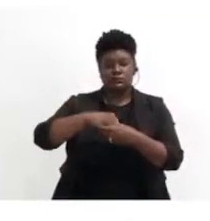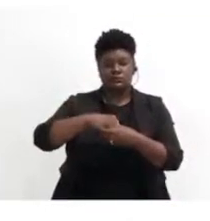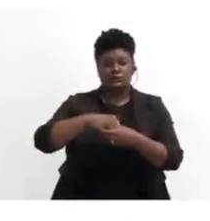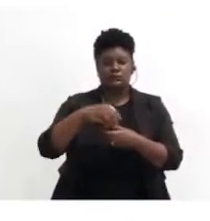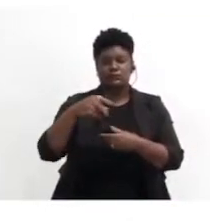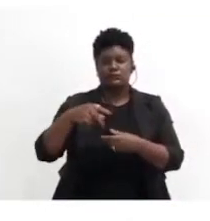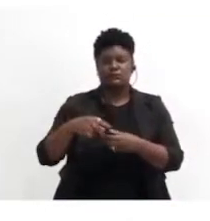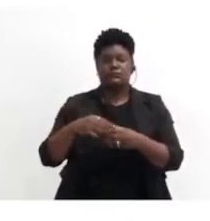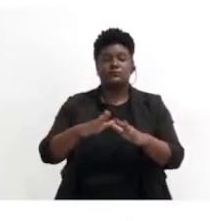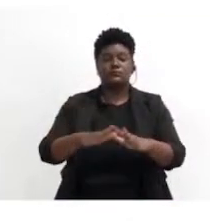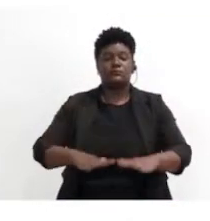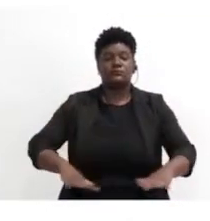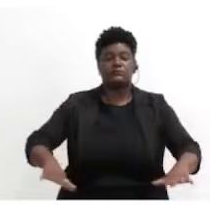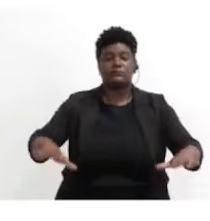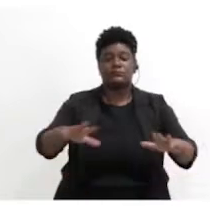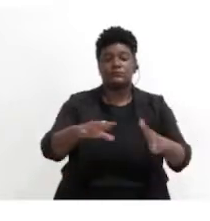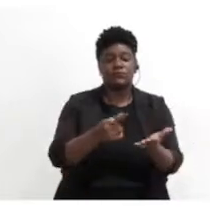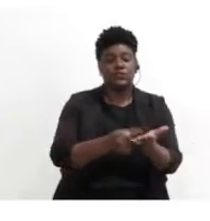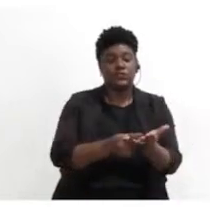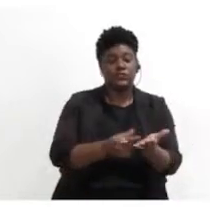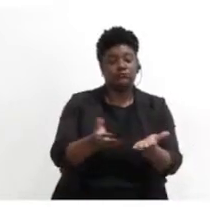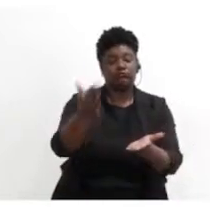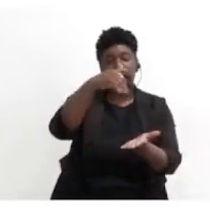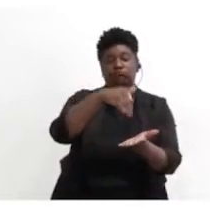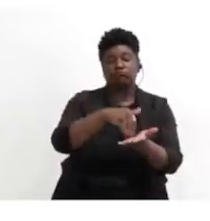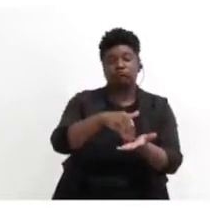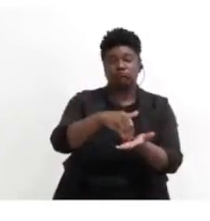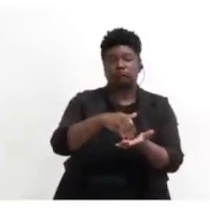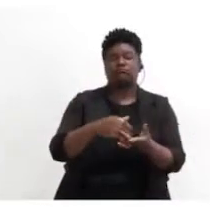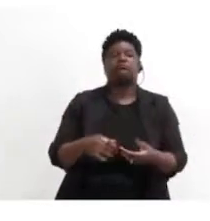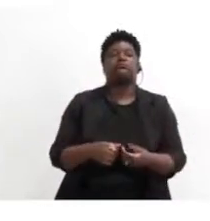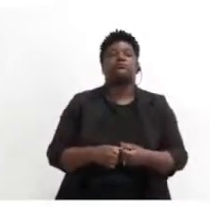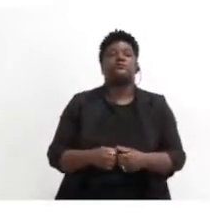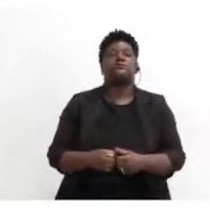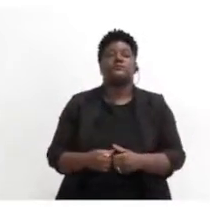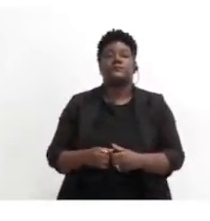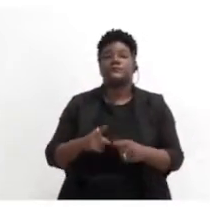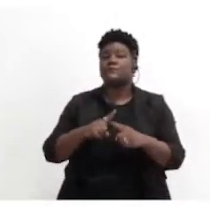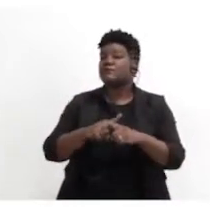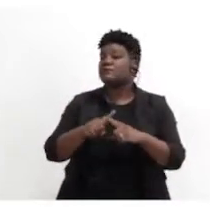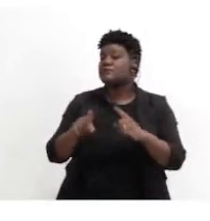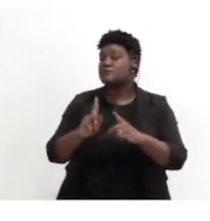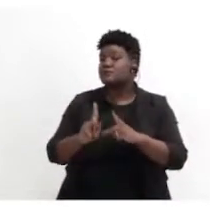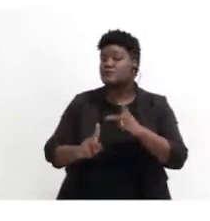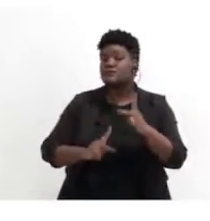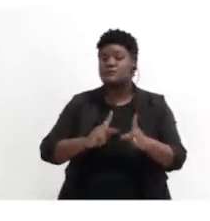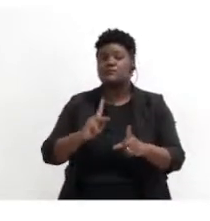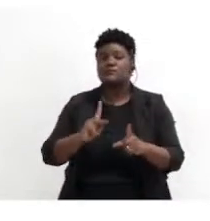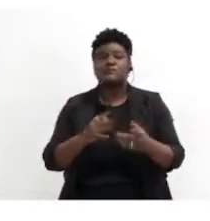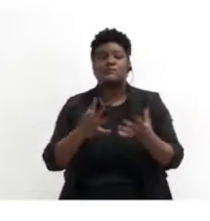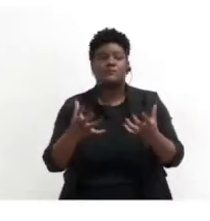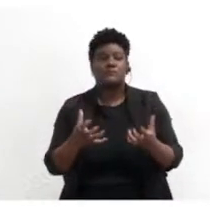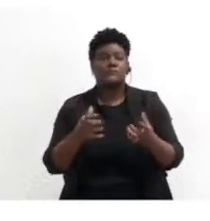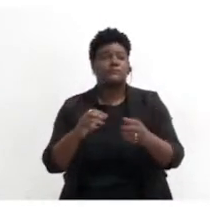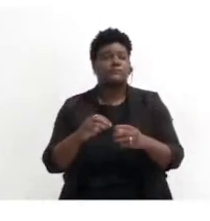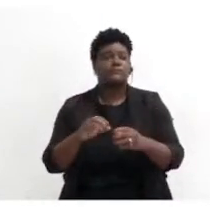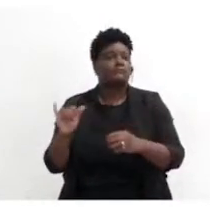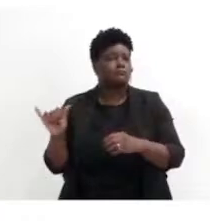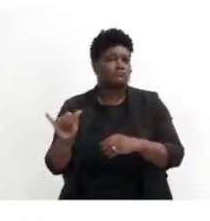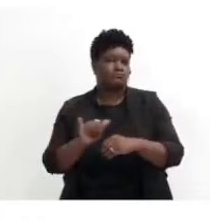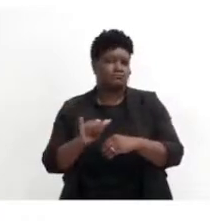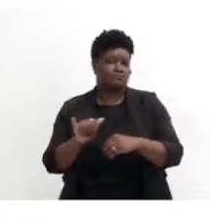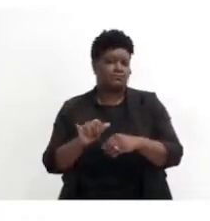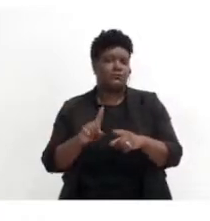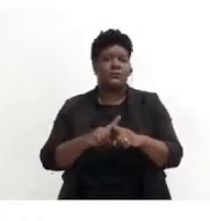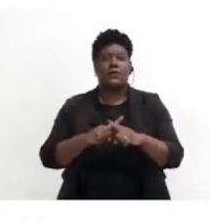chip. But there became a need for people wanting to do the same kind of thing, but with more I/O that wouldn't all